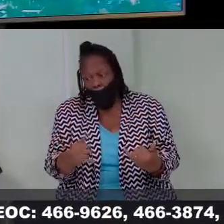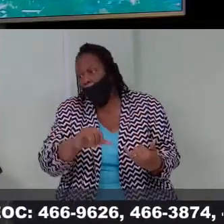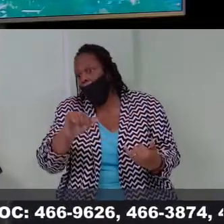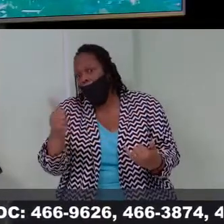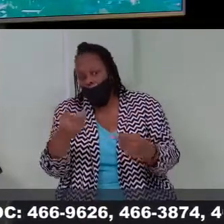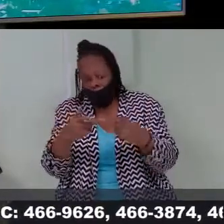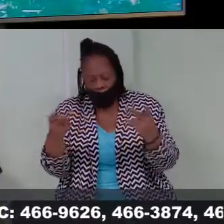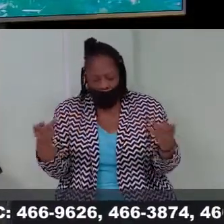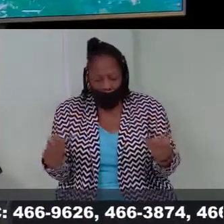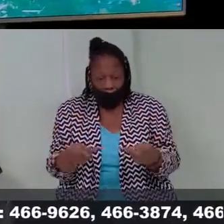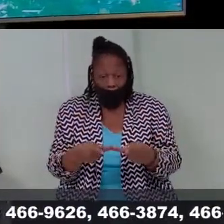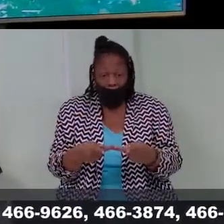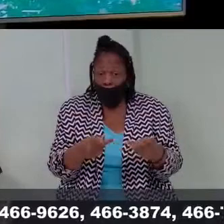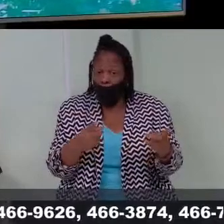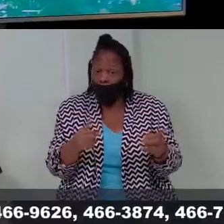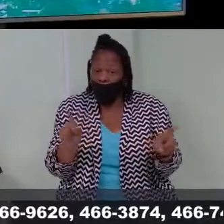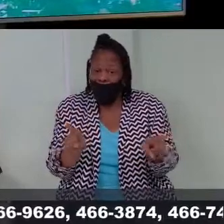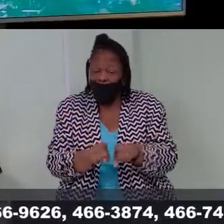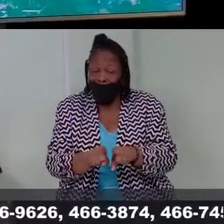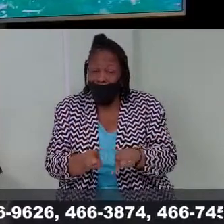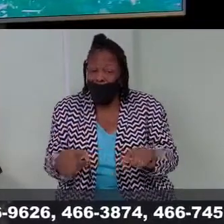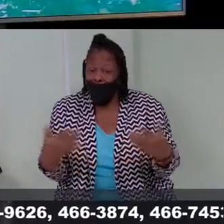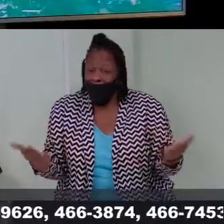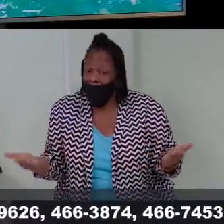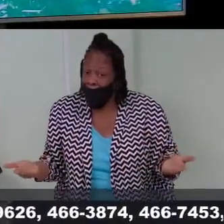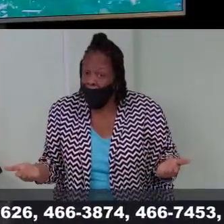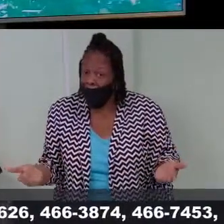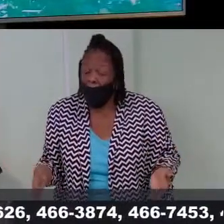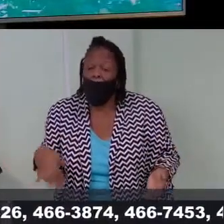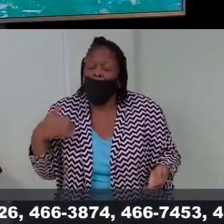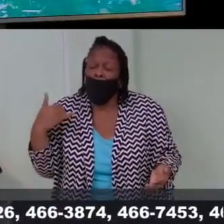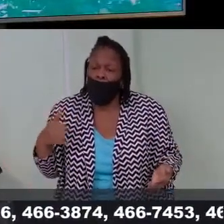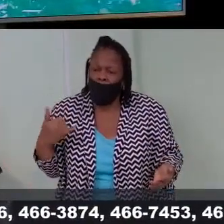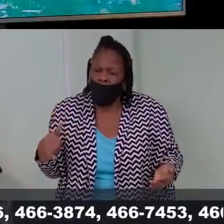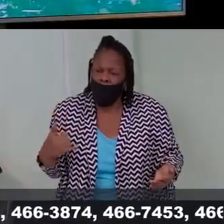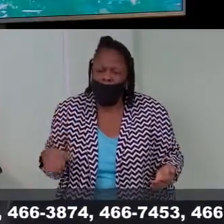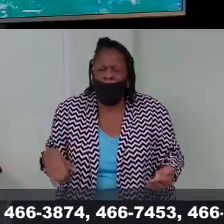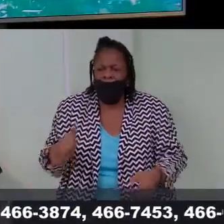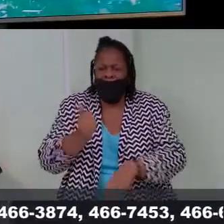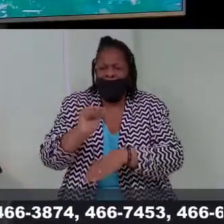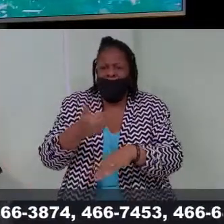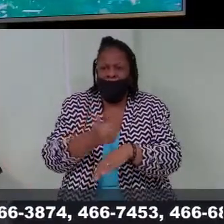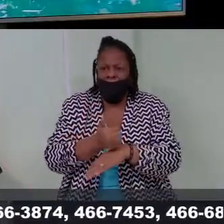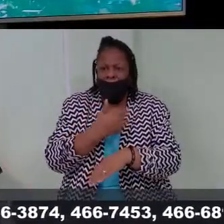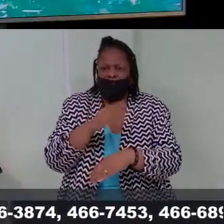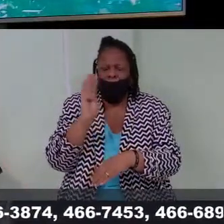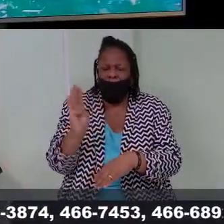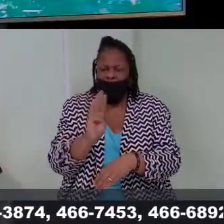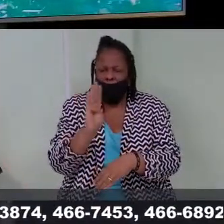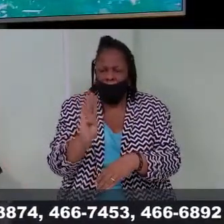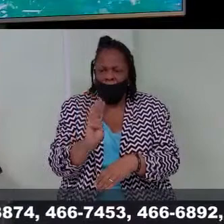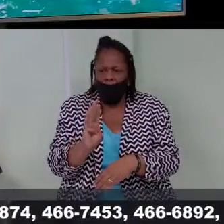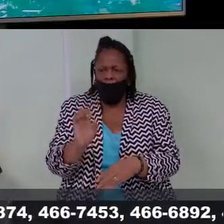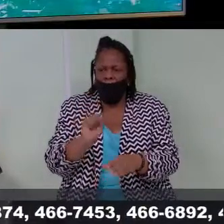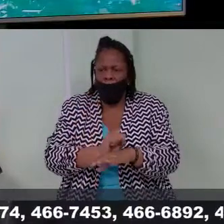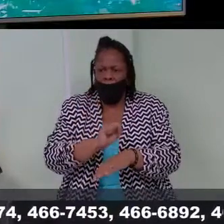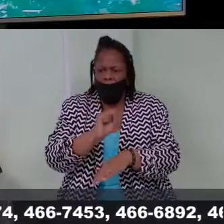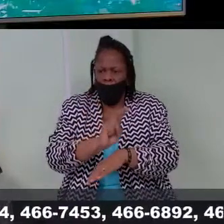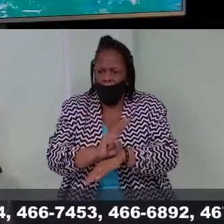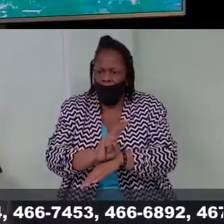and Nevis, and that is why we are seeing the results that we are seeing. Whenever there is